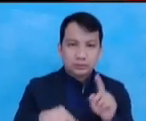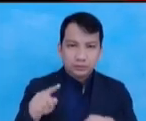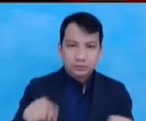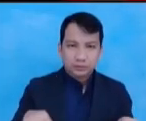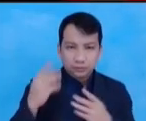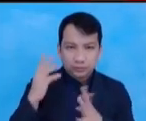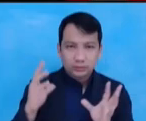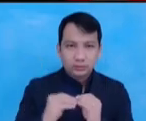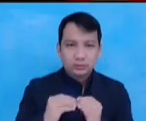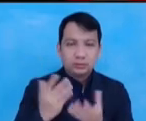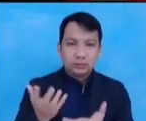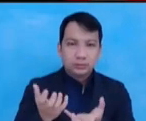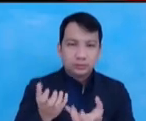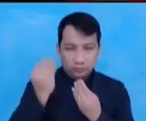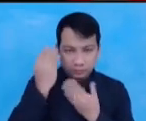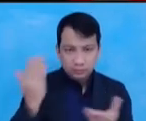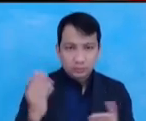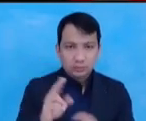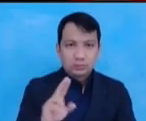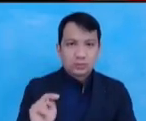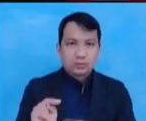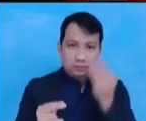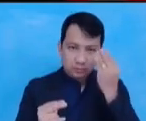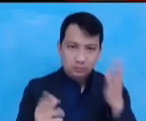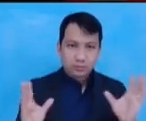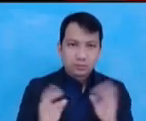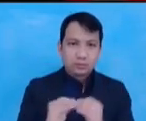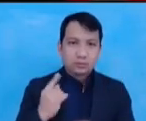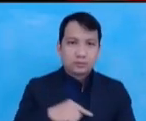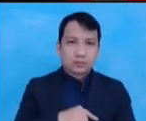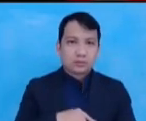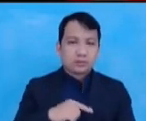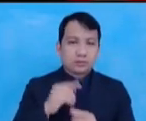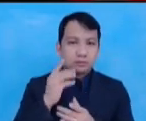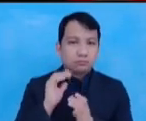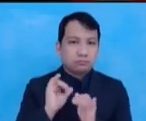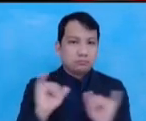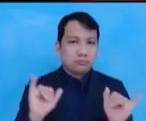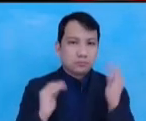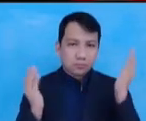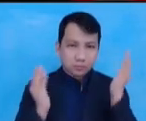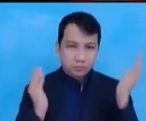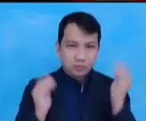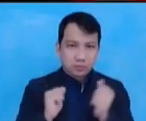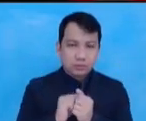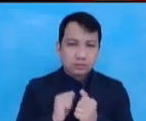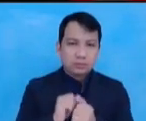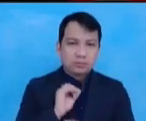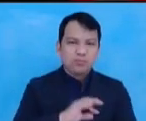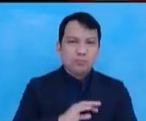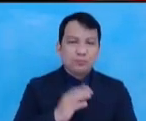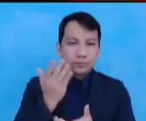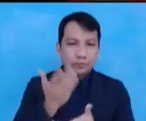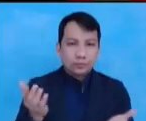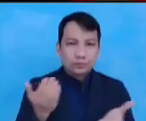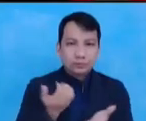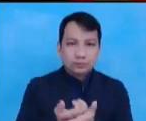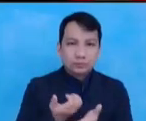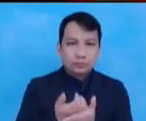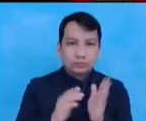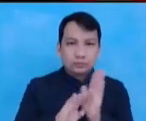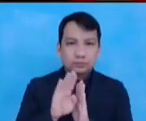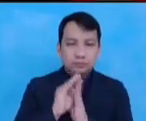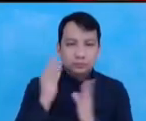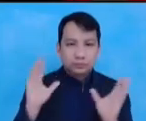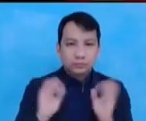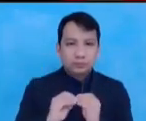with like-minded nations. And likewise, they will serve also as venues for economic development, like